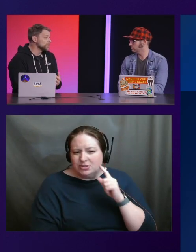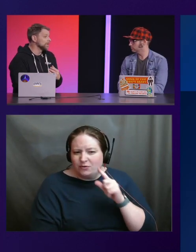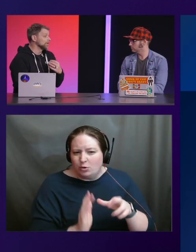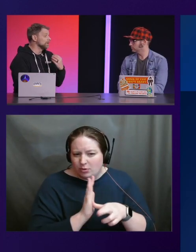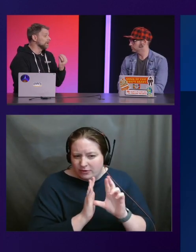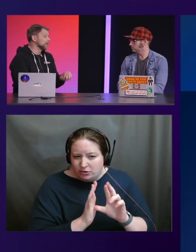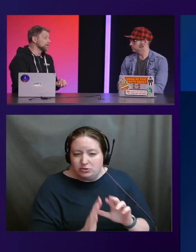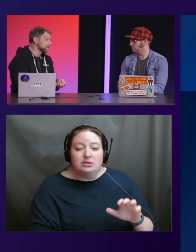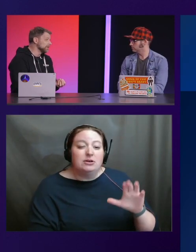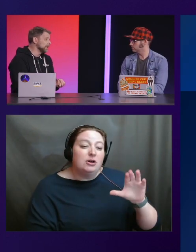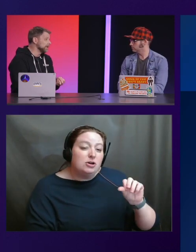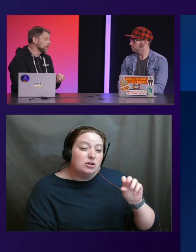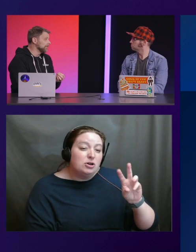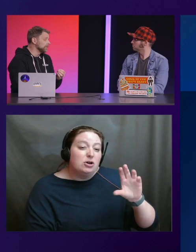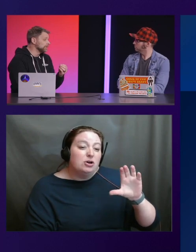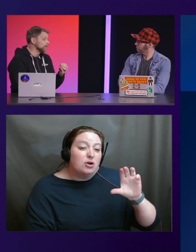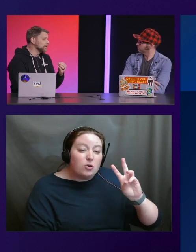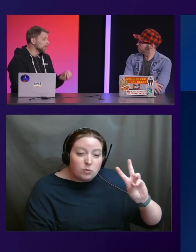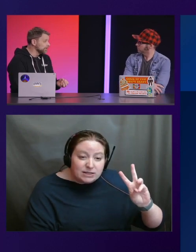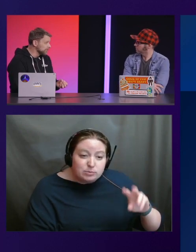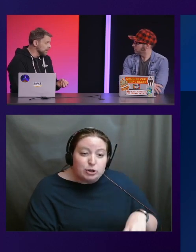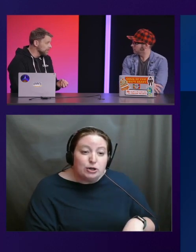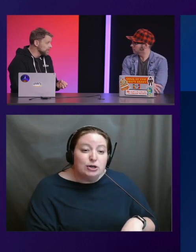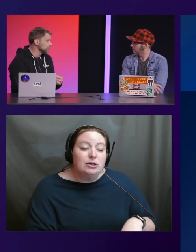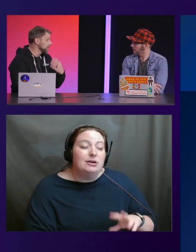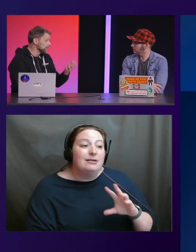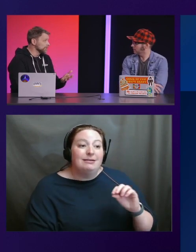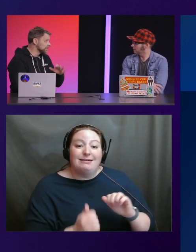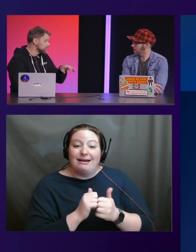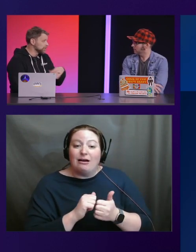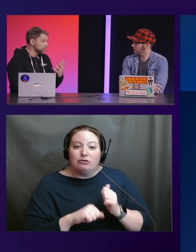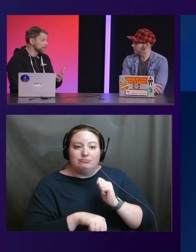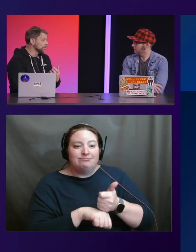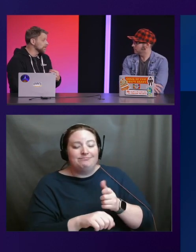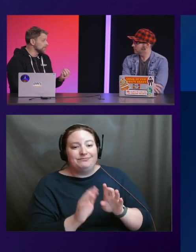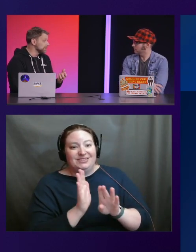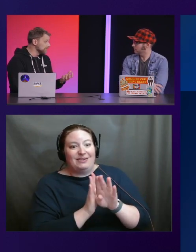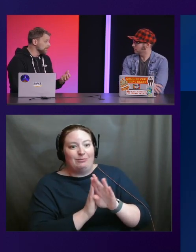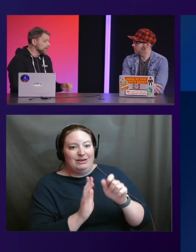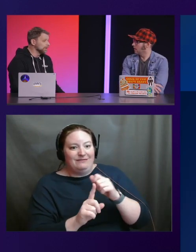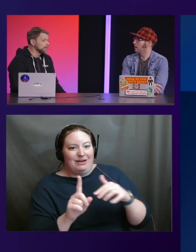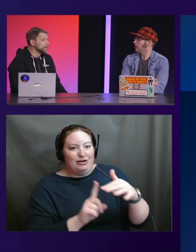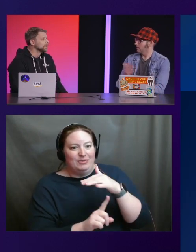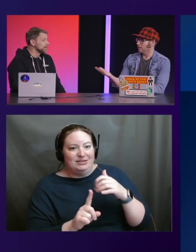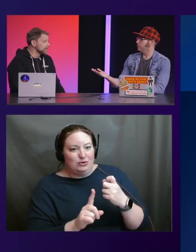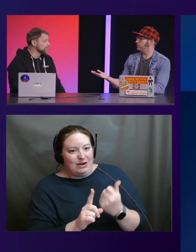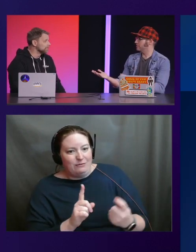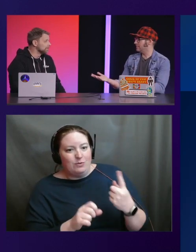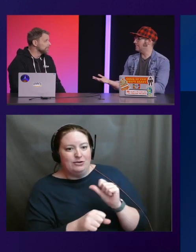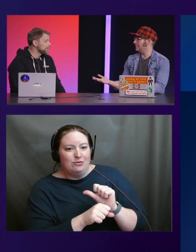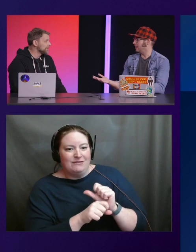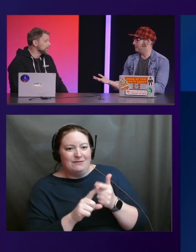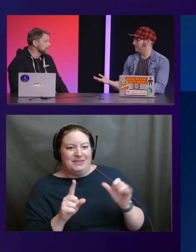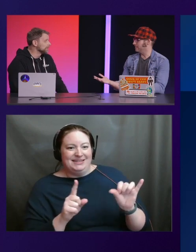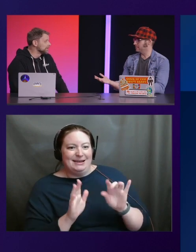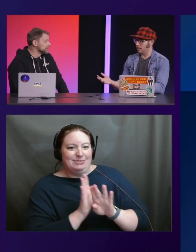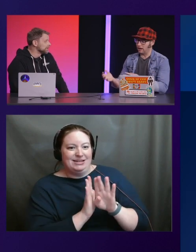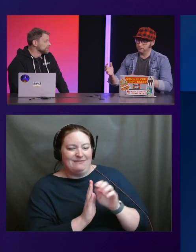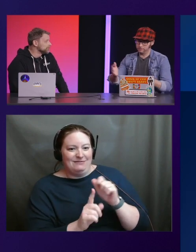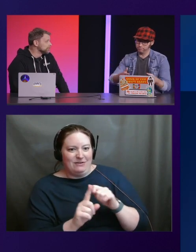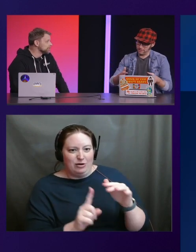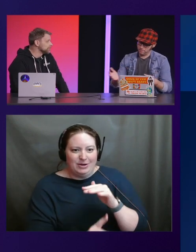Code Whisperer and automatically generate your development environment so that everyone's sort of working off the same dev environment. Which is key. I